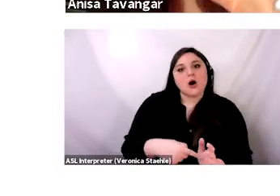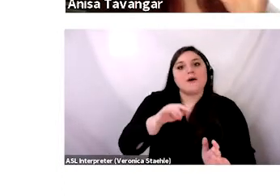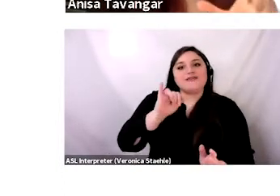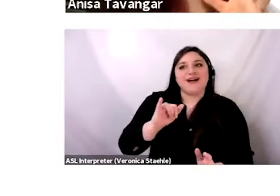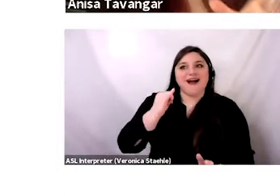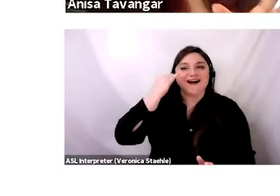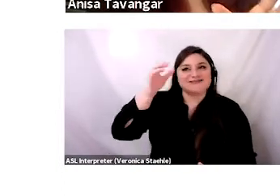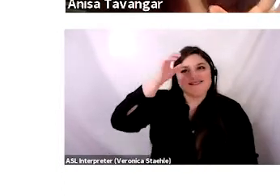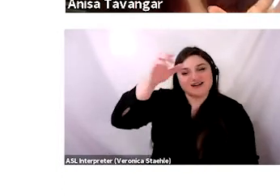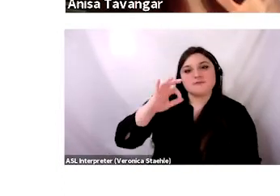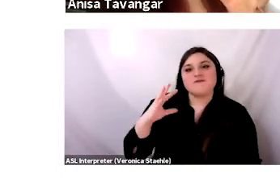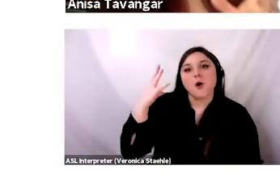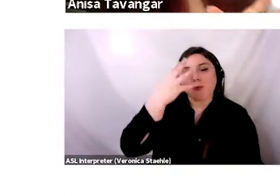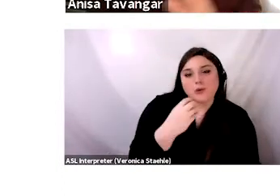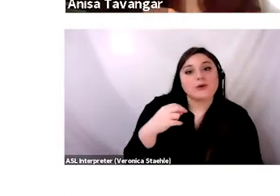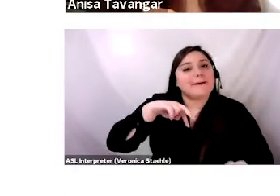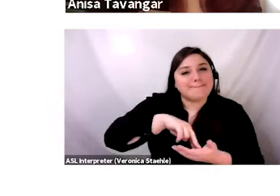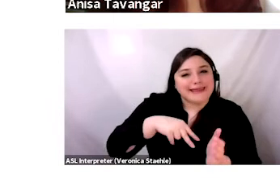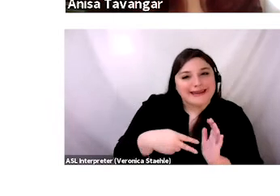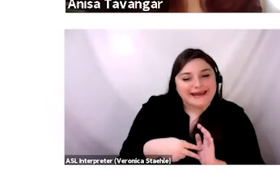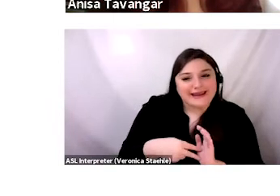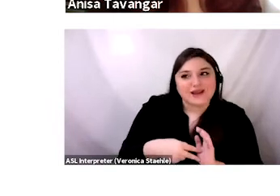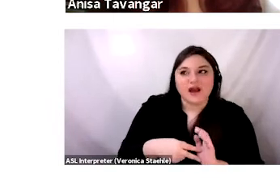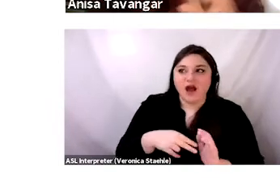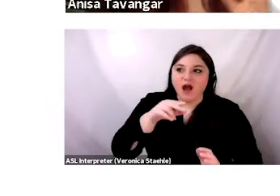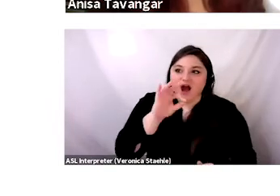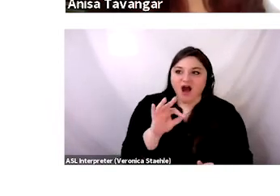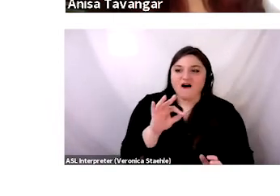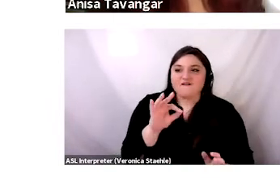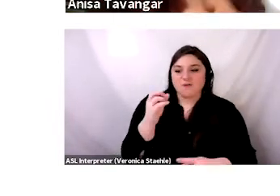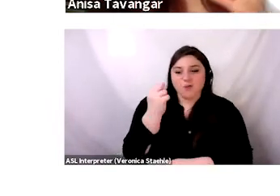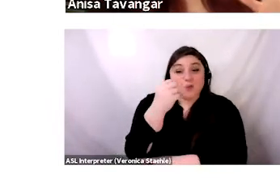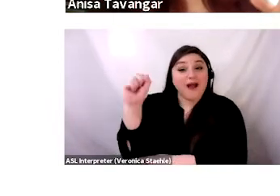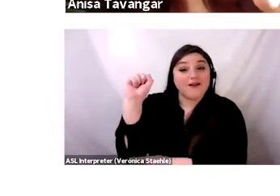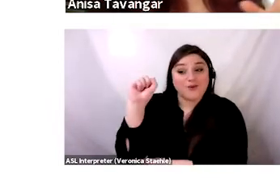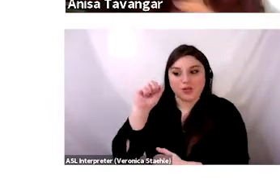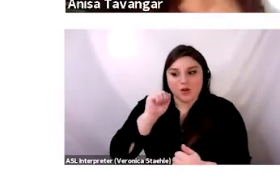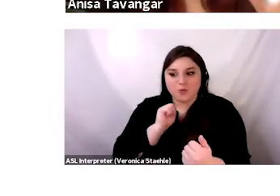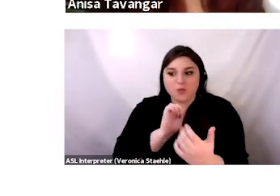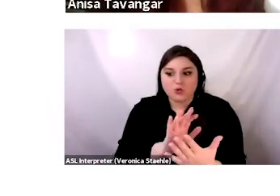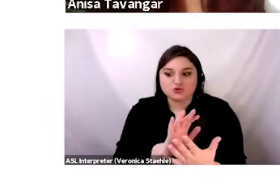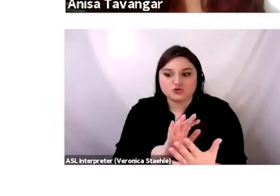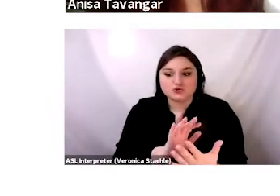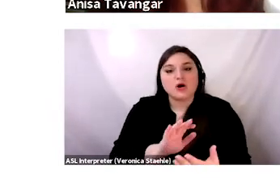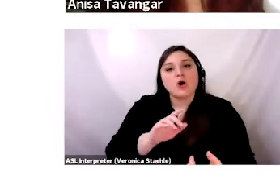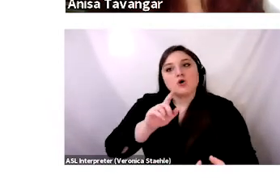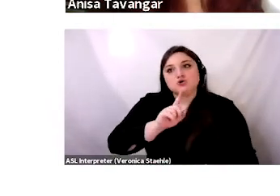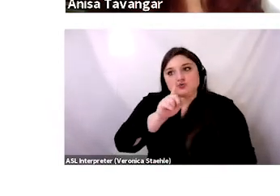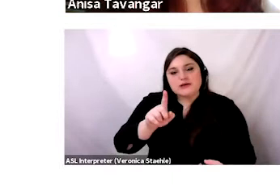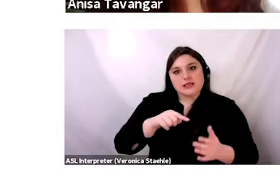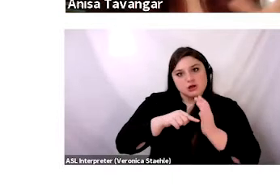encapsulating this notion of beauty that Bell Hooks and Toni Morrison describe, that is really sort of a radical